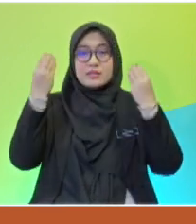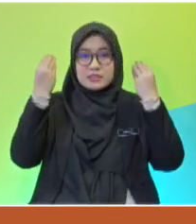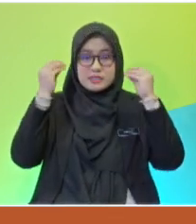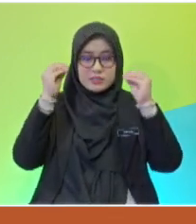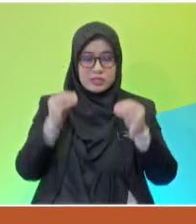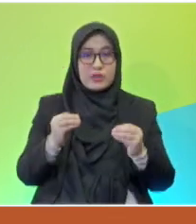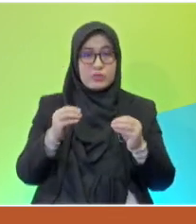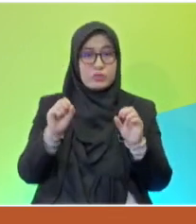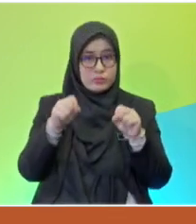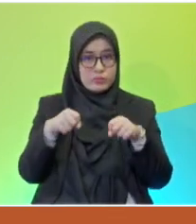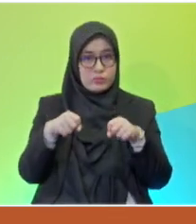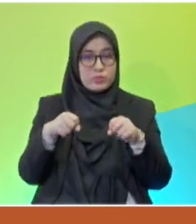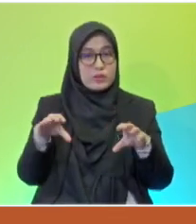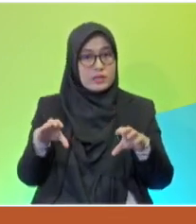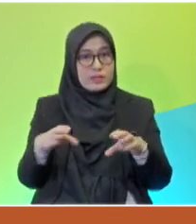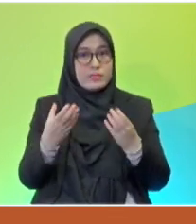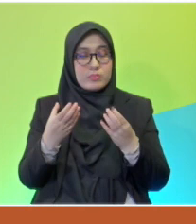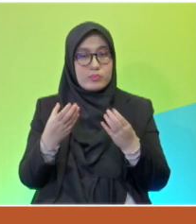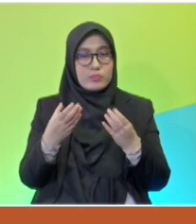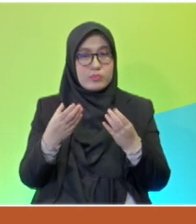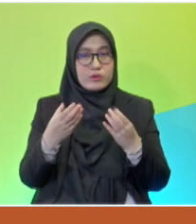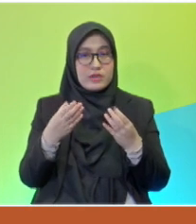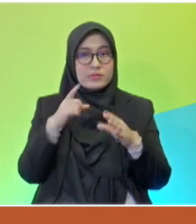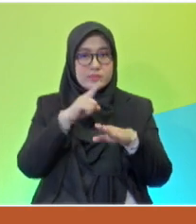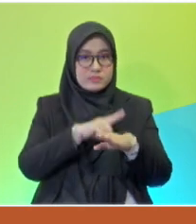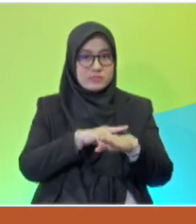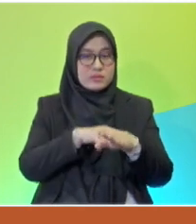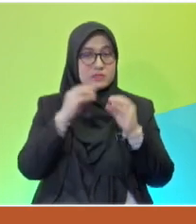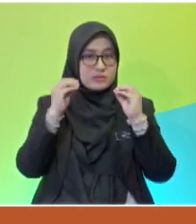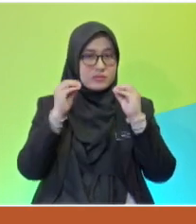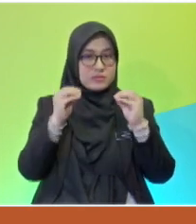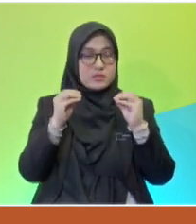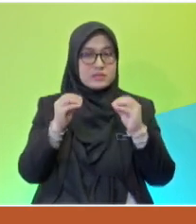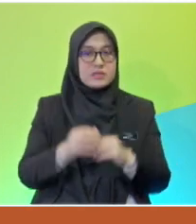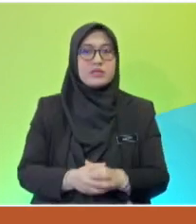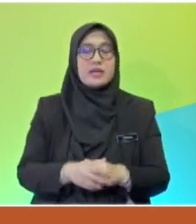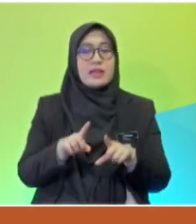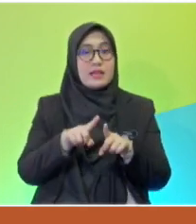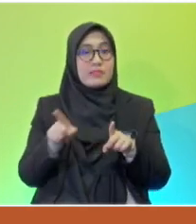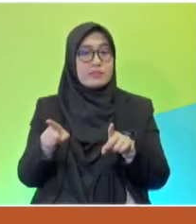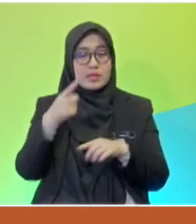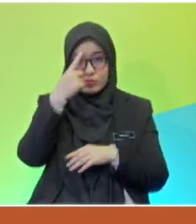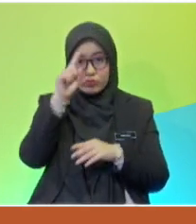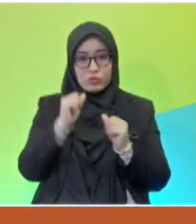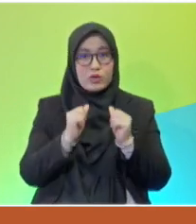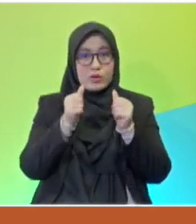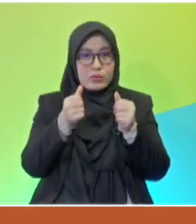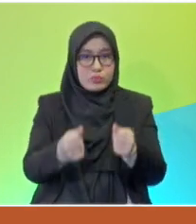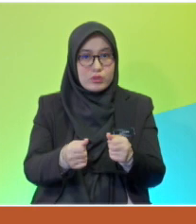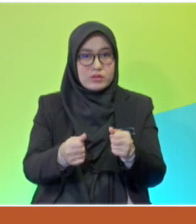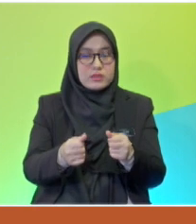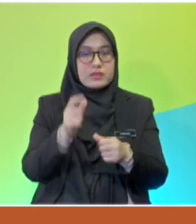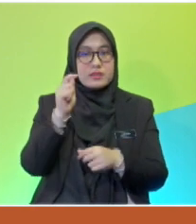lesson. But in order to award the TP or the performance standards that the pupils